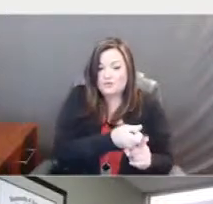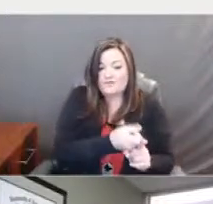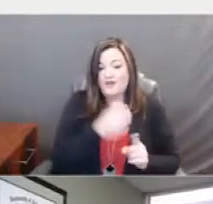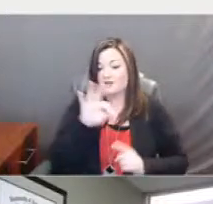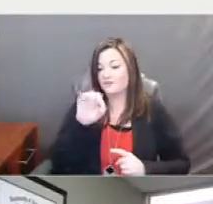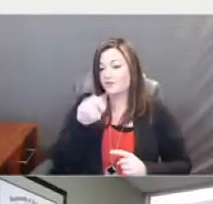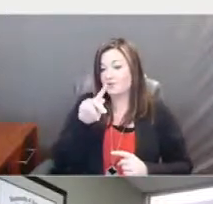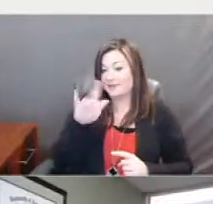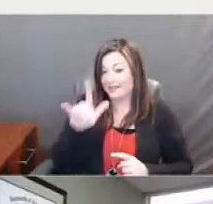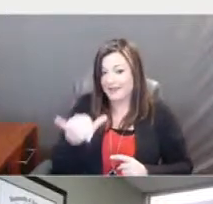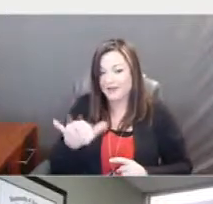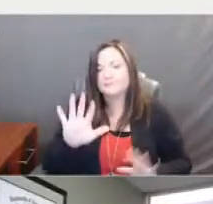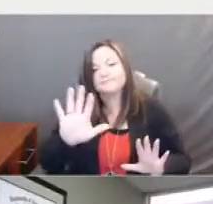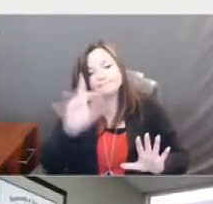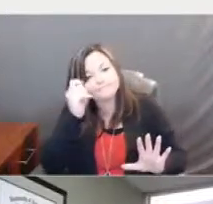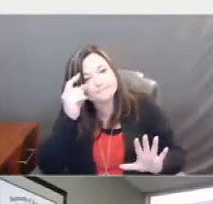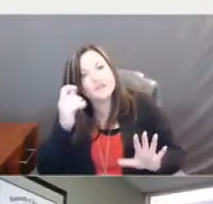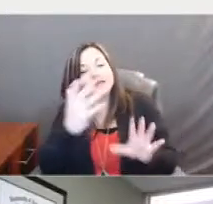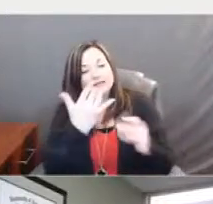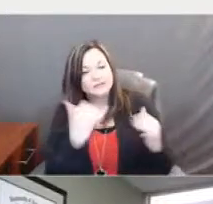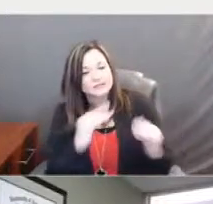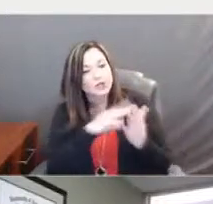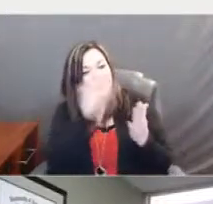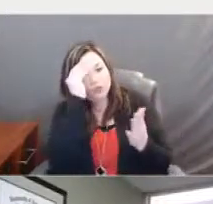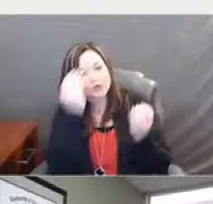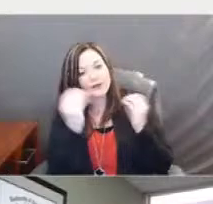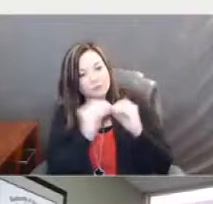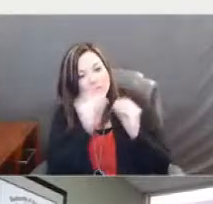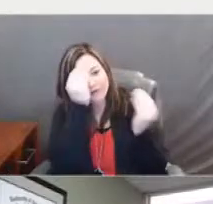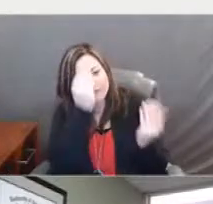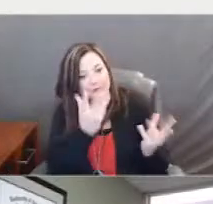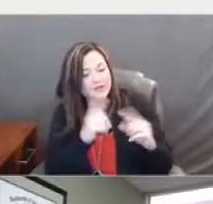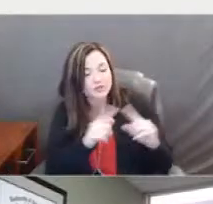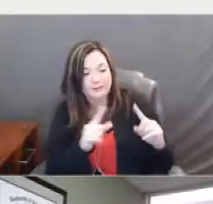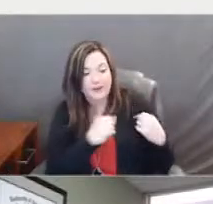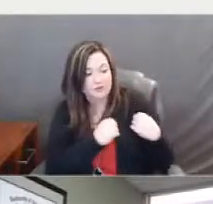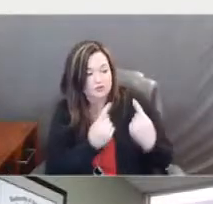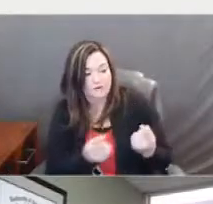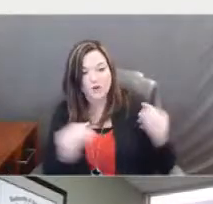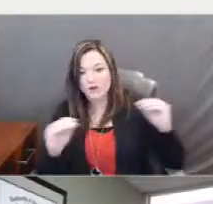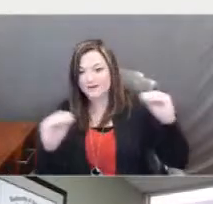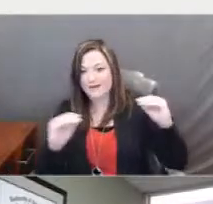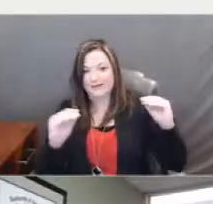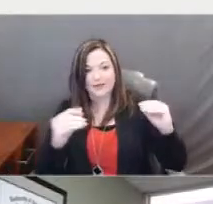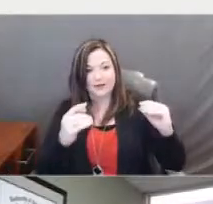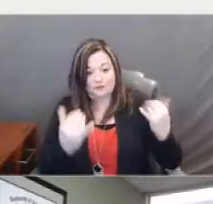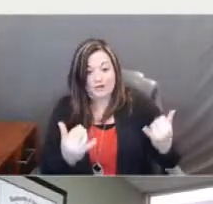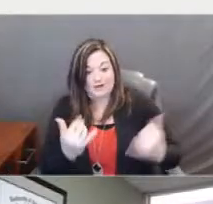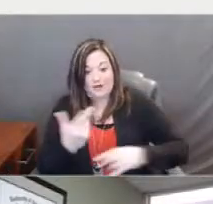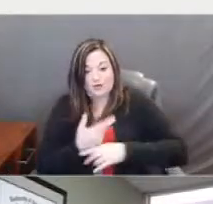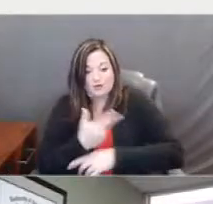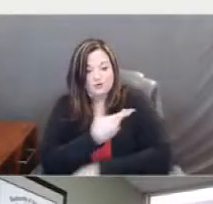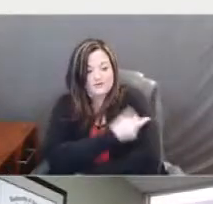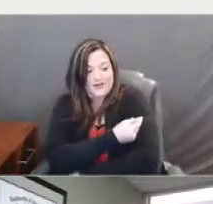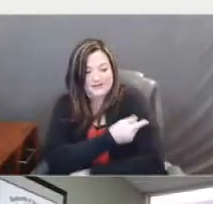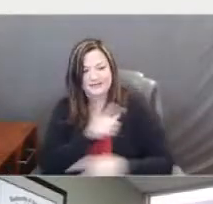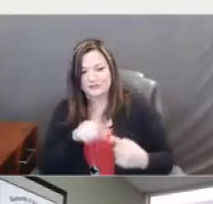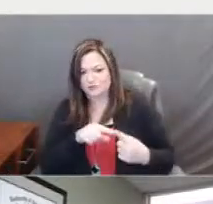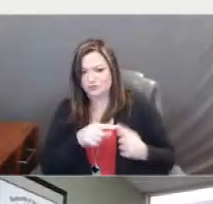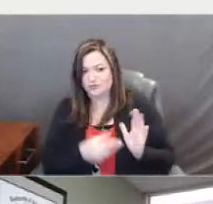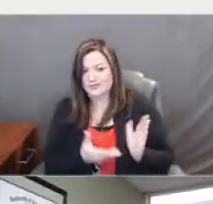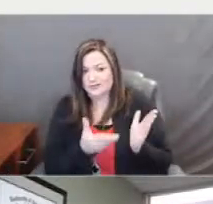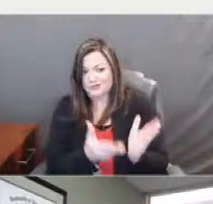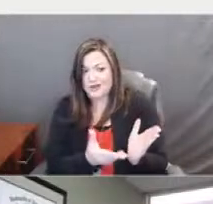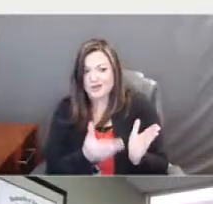we are still gaining more information, but there's nothing in this from the vaccines that we have in our use right now to suggest or support that they would